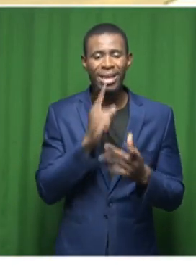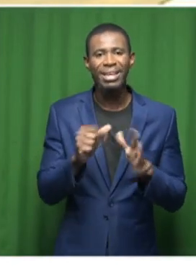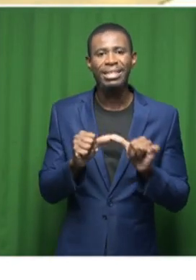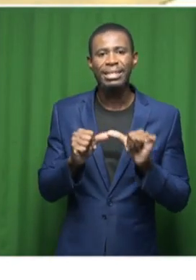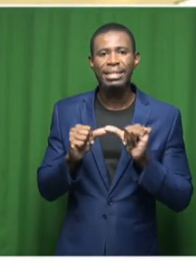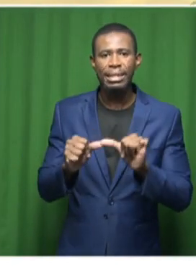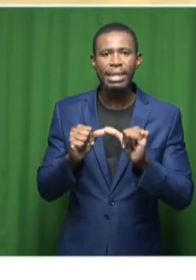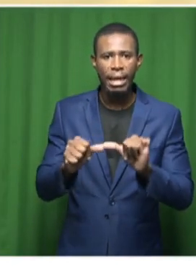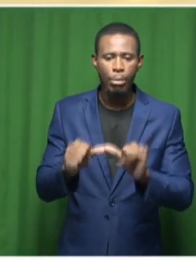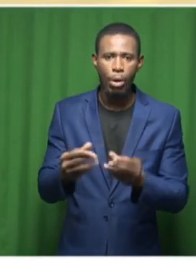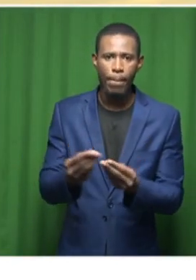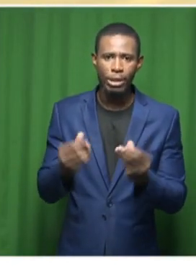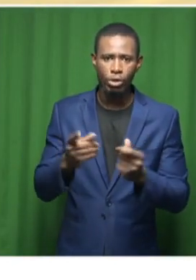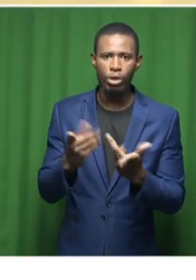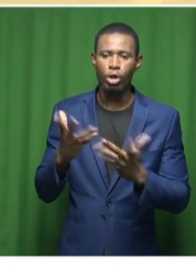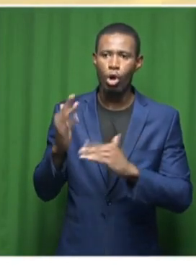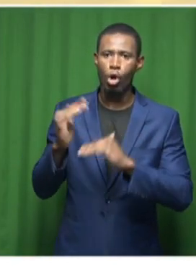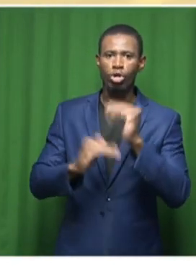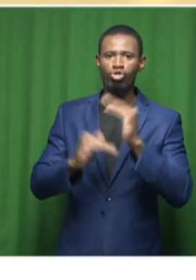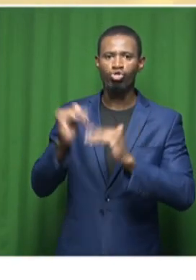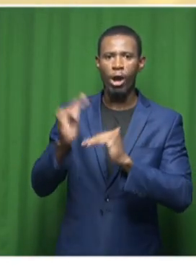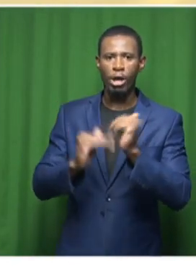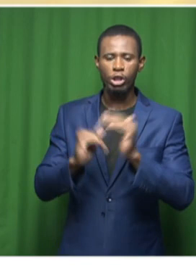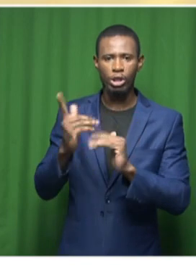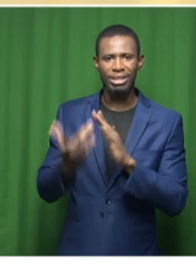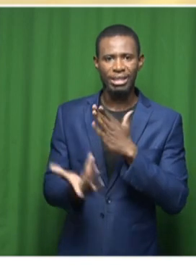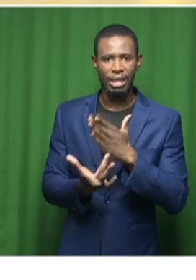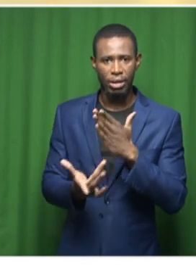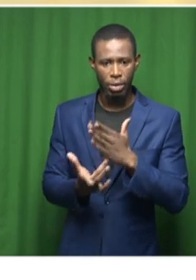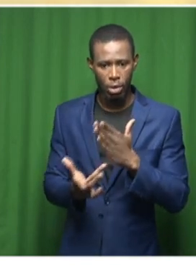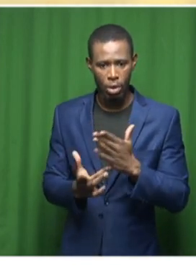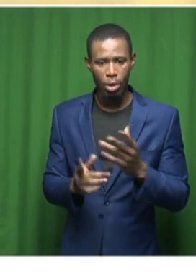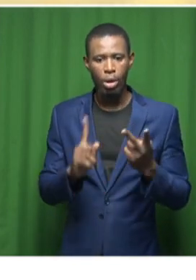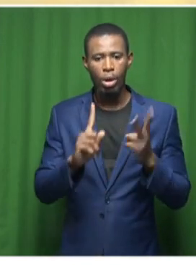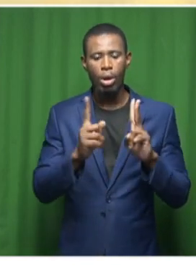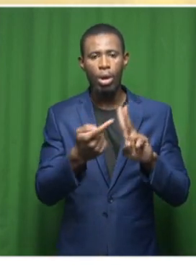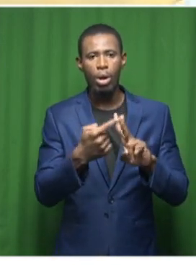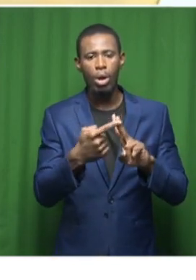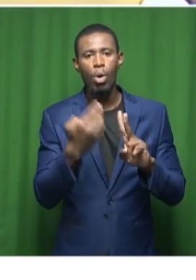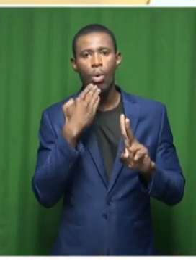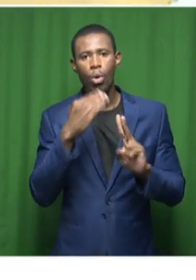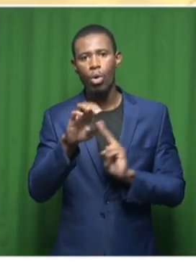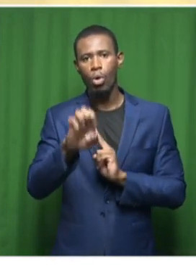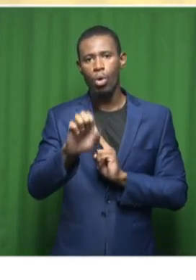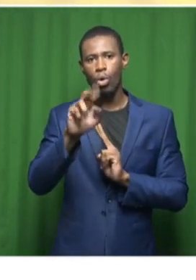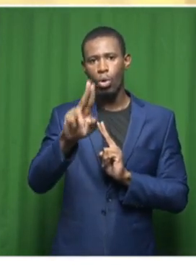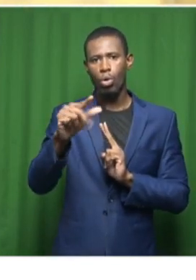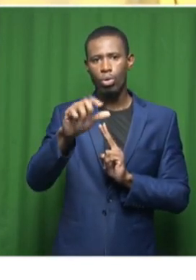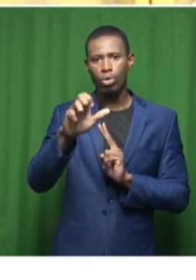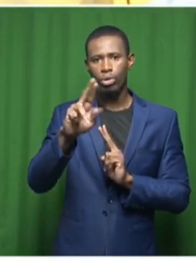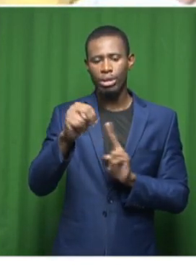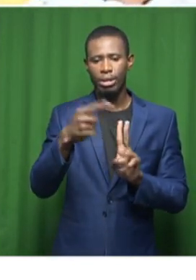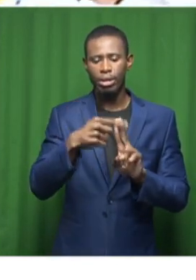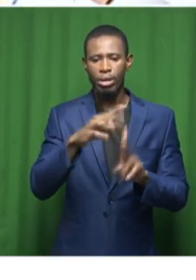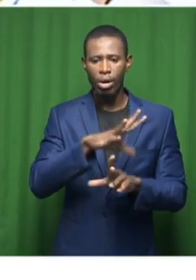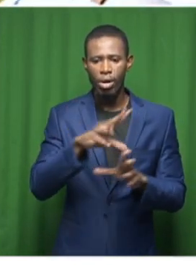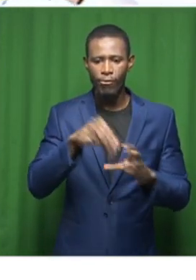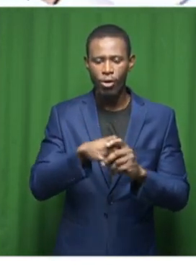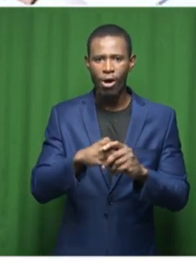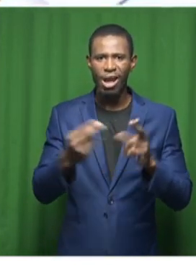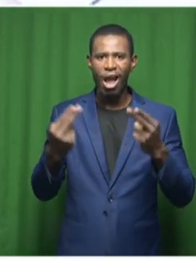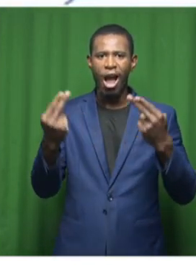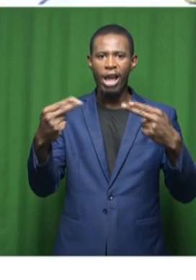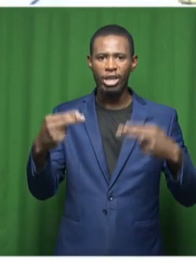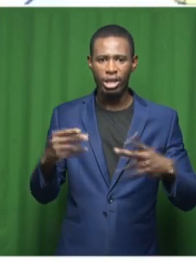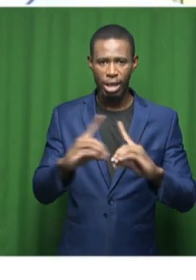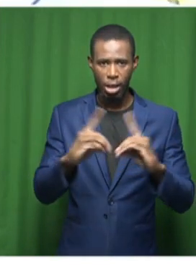Materials and Construction Technologies. And we're also joined by Eugene who's in the architecture department.